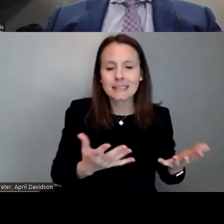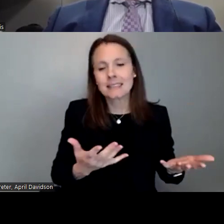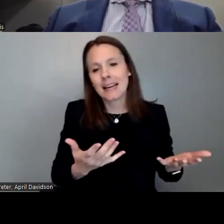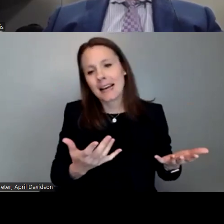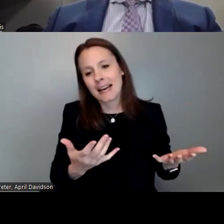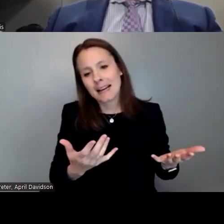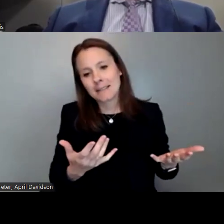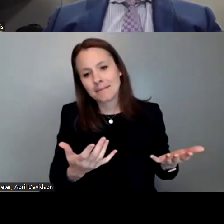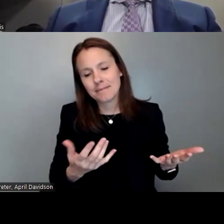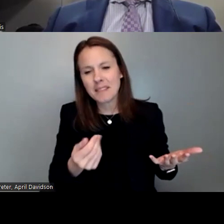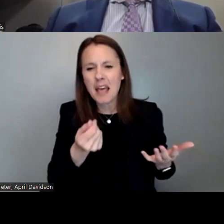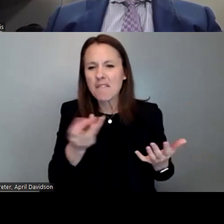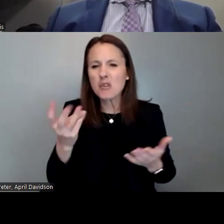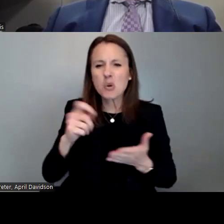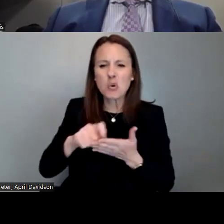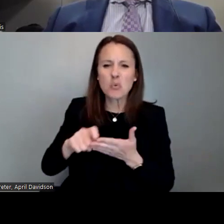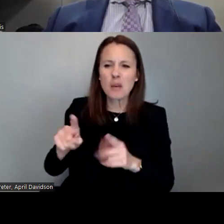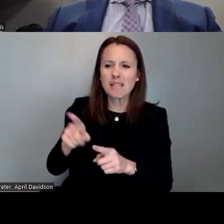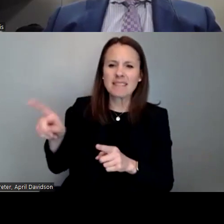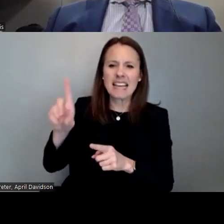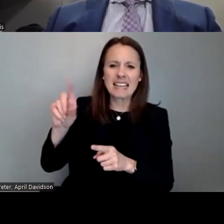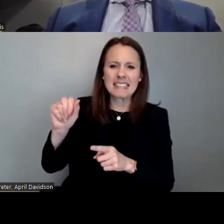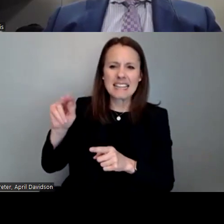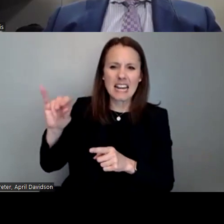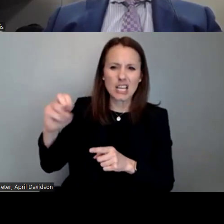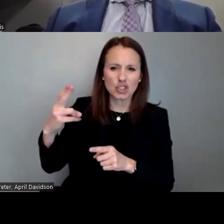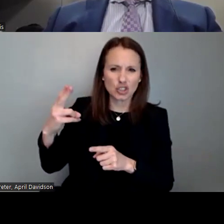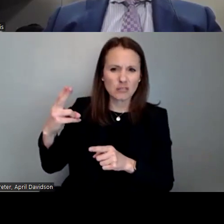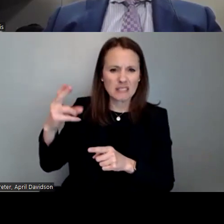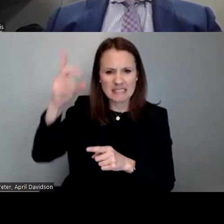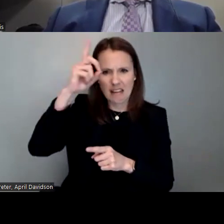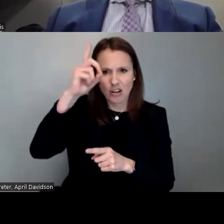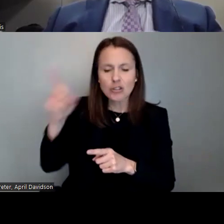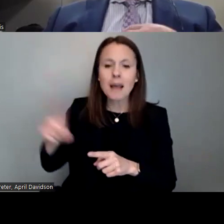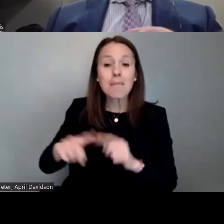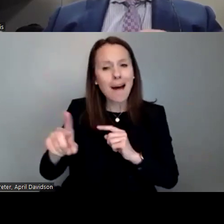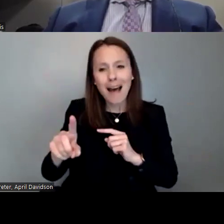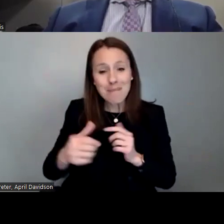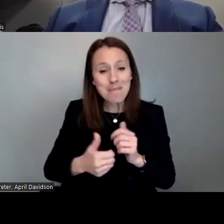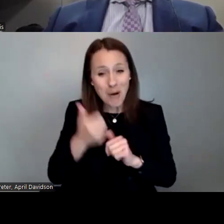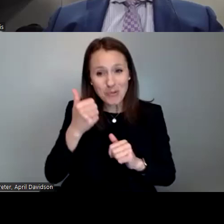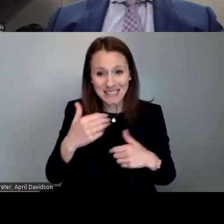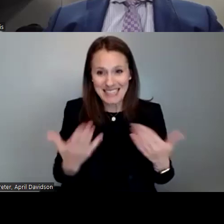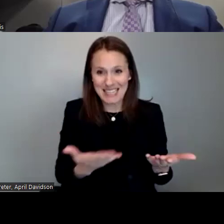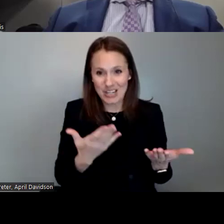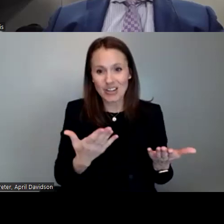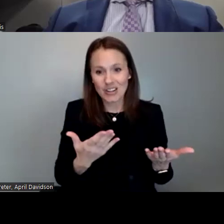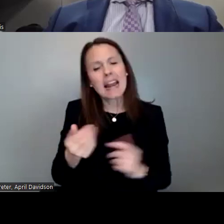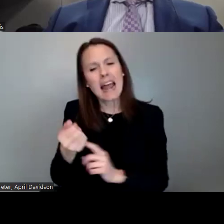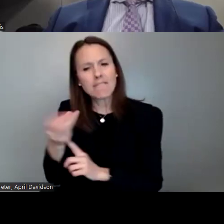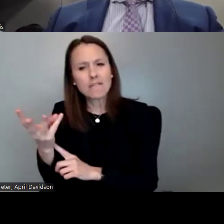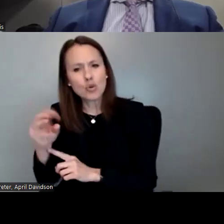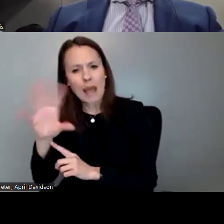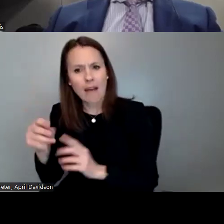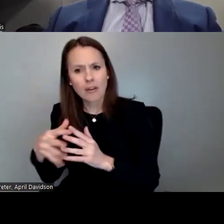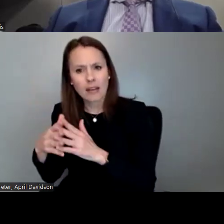or a few written by some Danish authors, but largely, and a couple by African Americans,